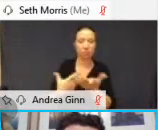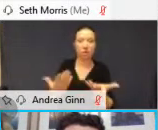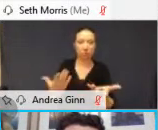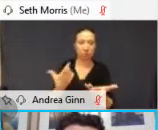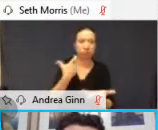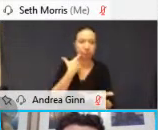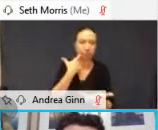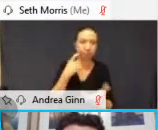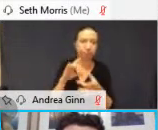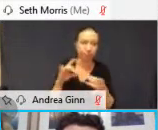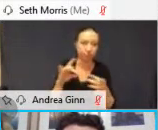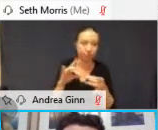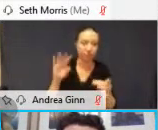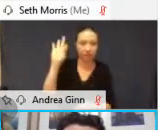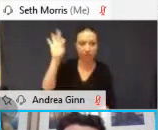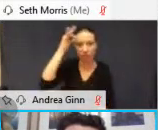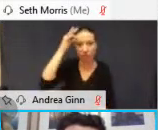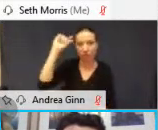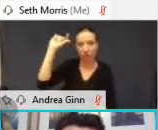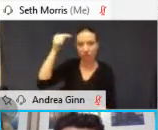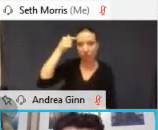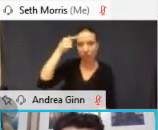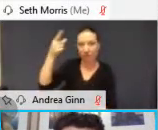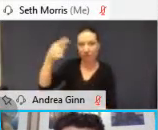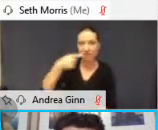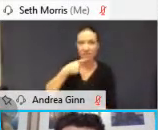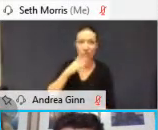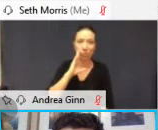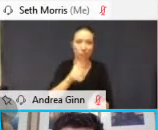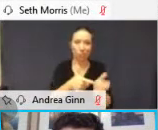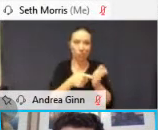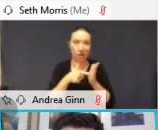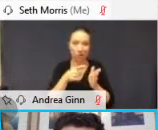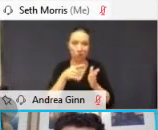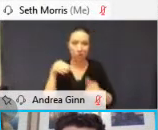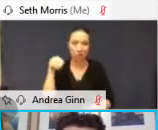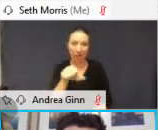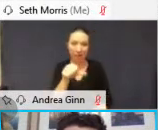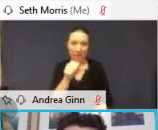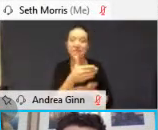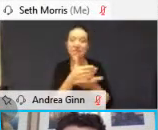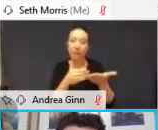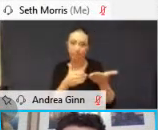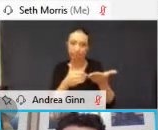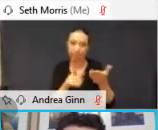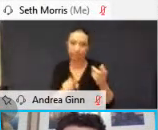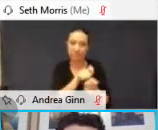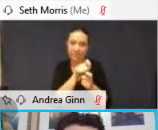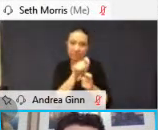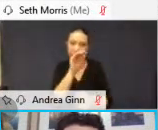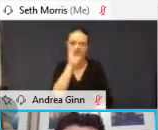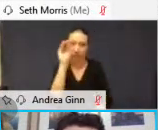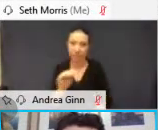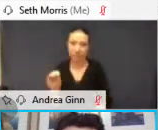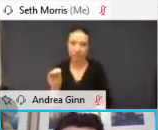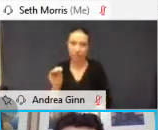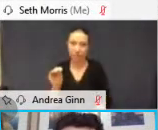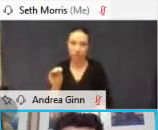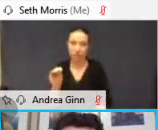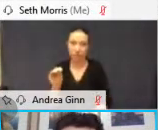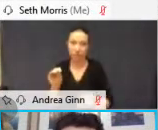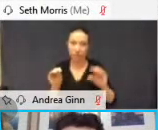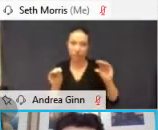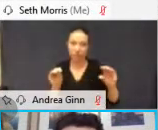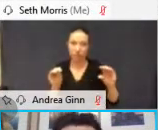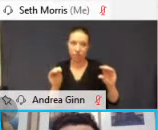mentioned, the federal government says we are going to require you to pay a certain percentage towards this amount, and we'll cover the rest with the